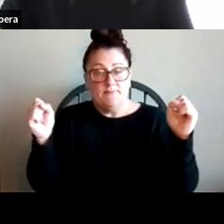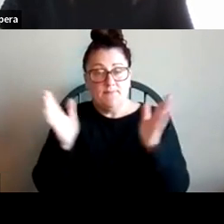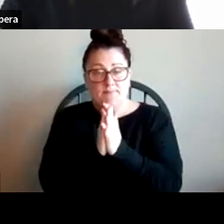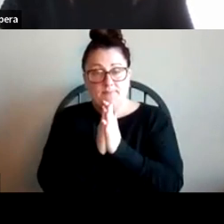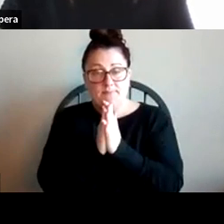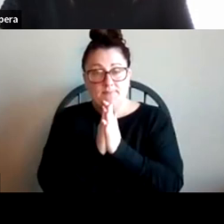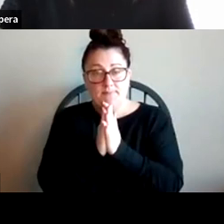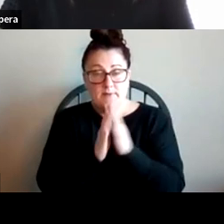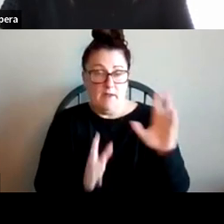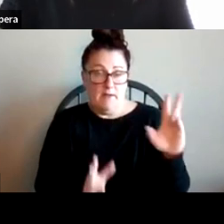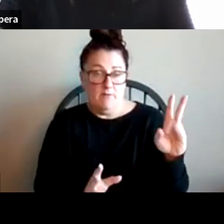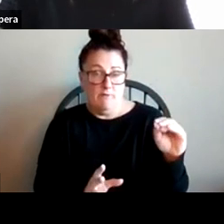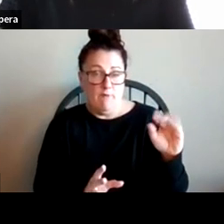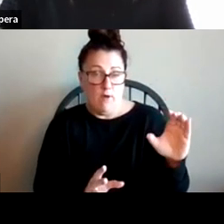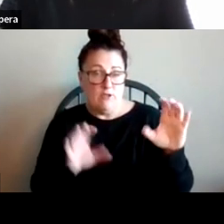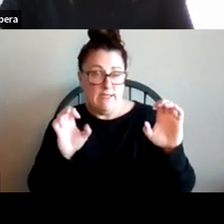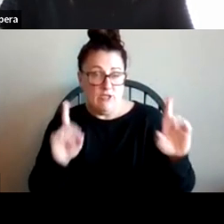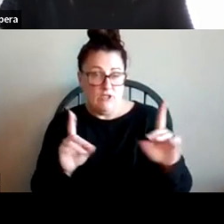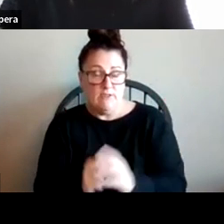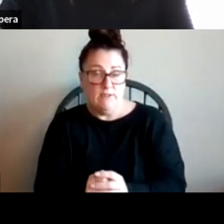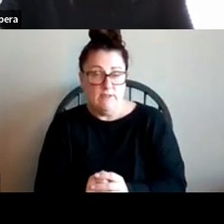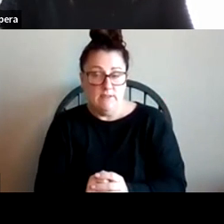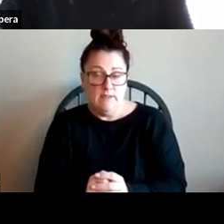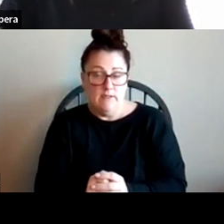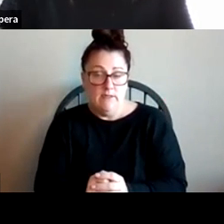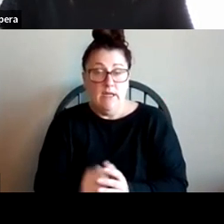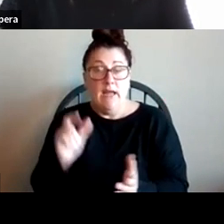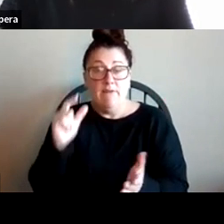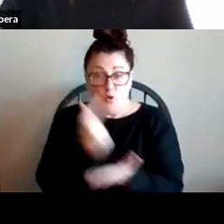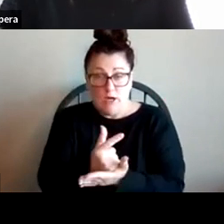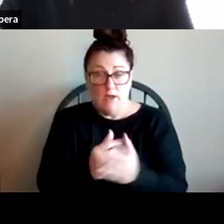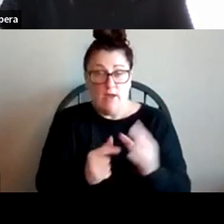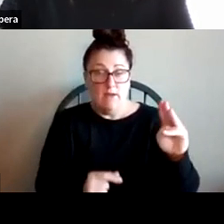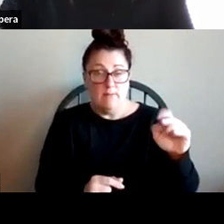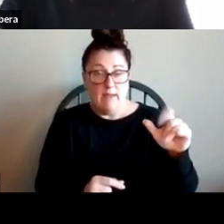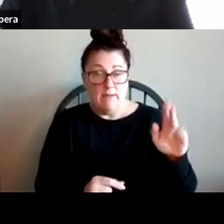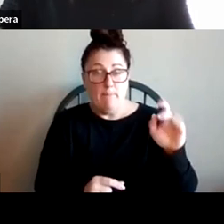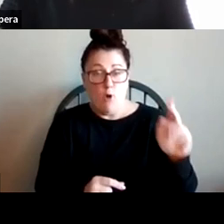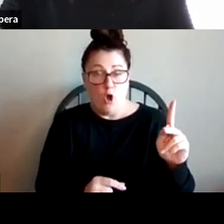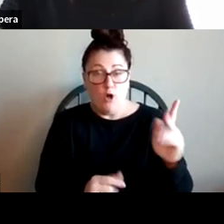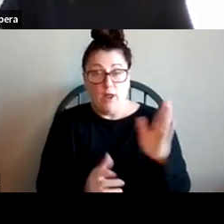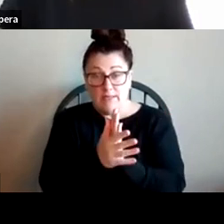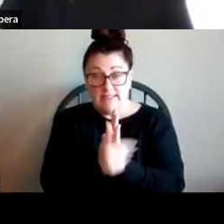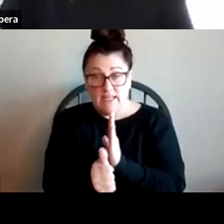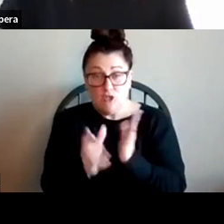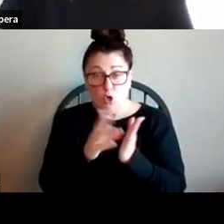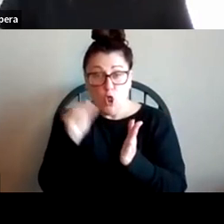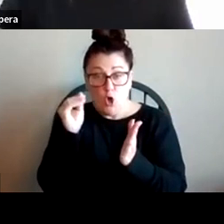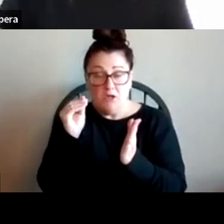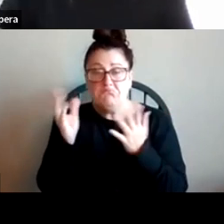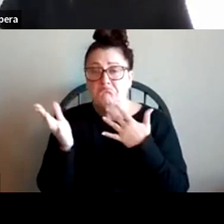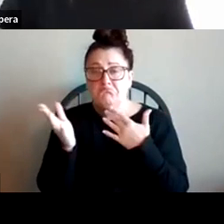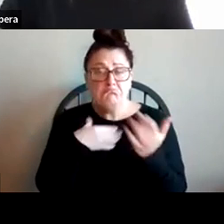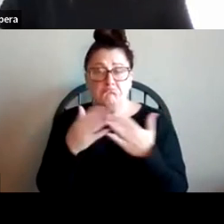for vocational education. If you graduate from Madison Park with the skills you learn there, even if you don't